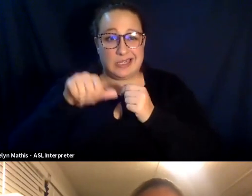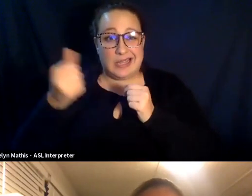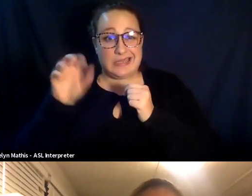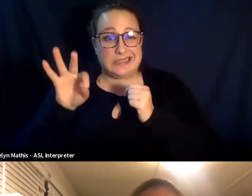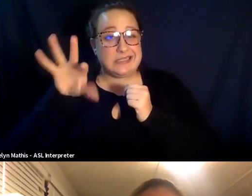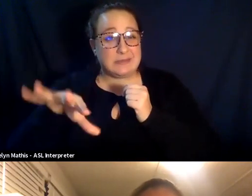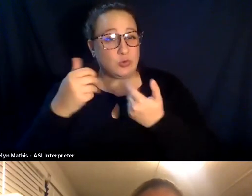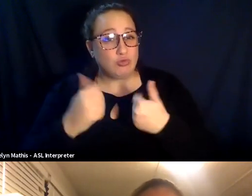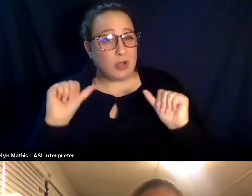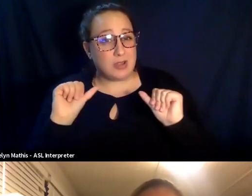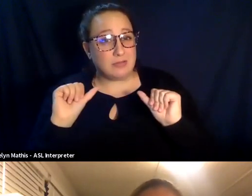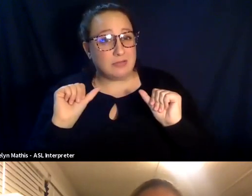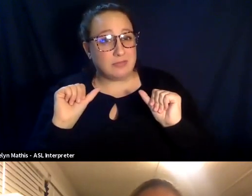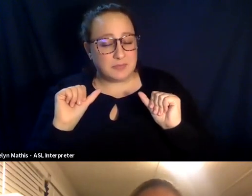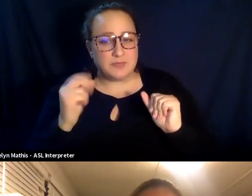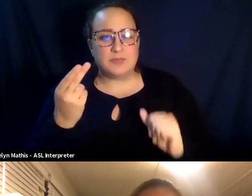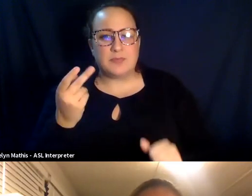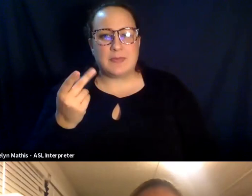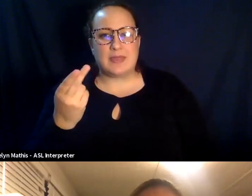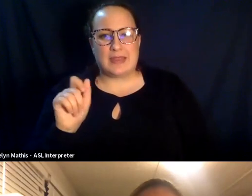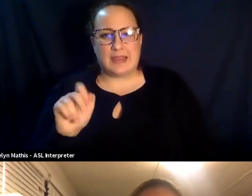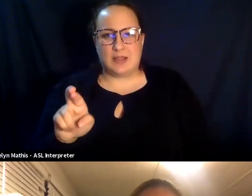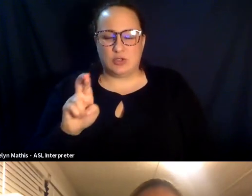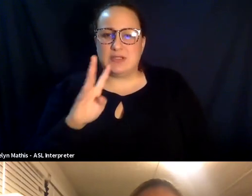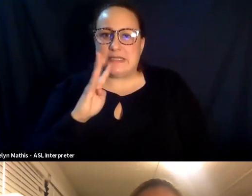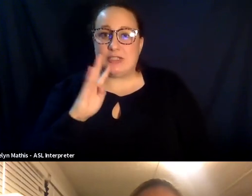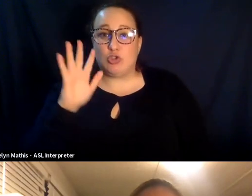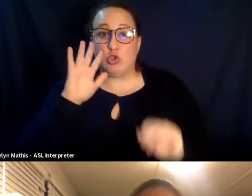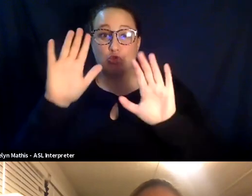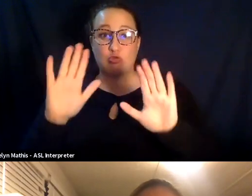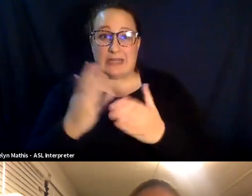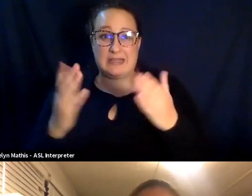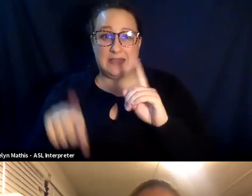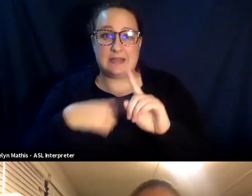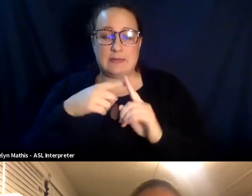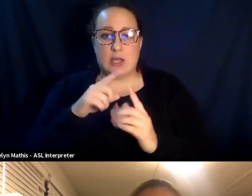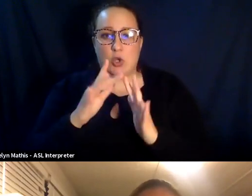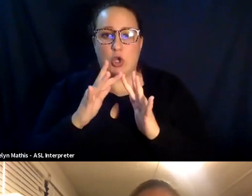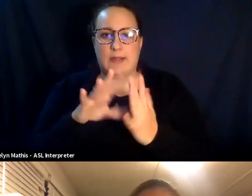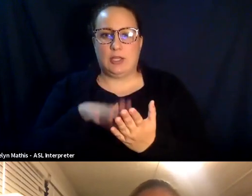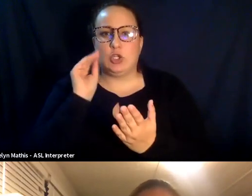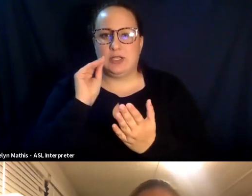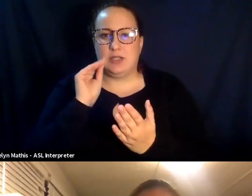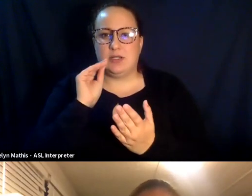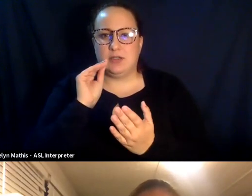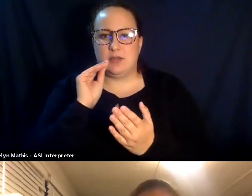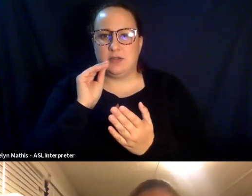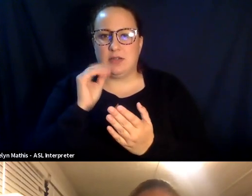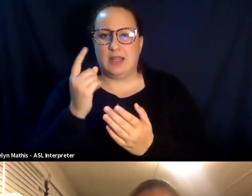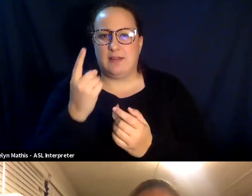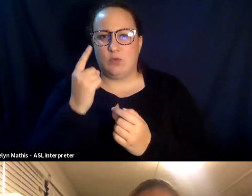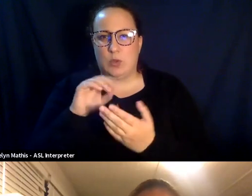try? Well, the great thing about online learning, I actually have a student doing it. I know that I don't think they can